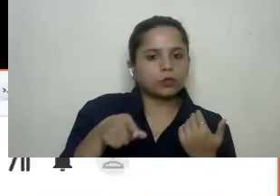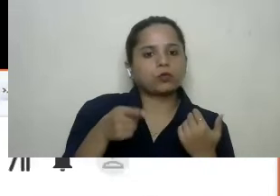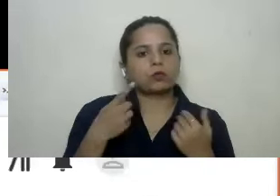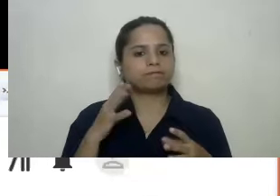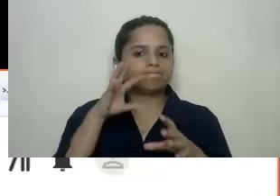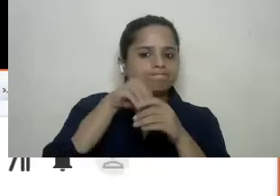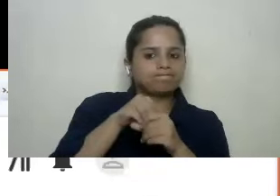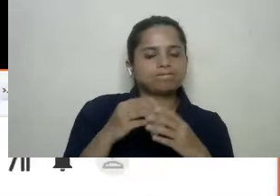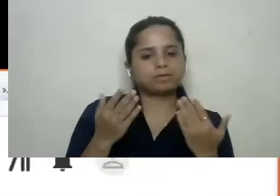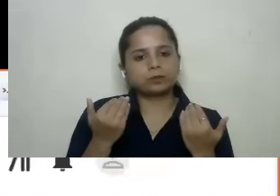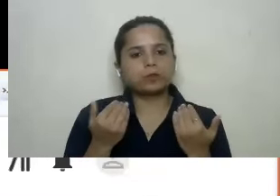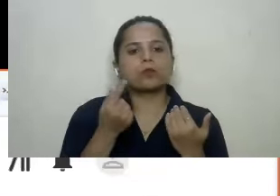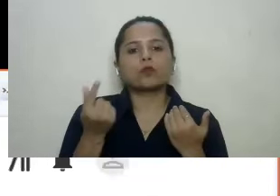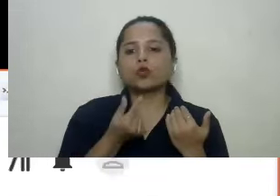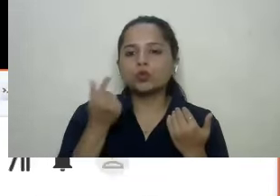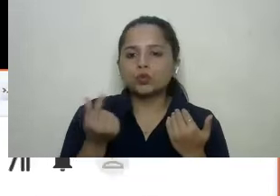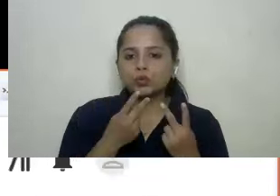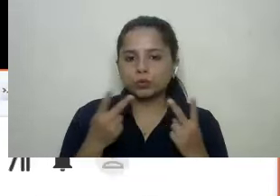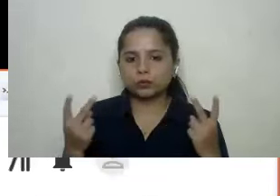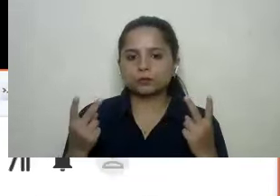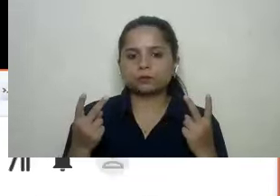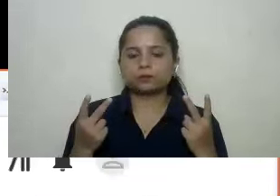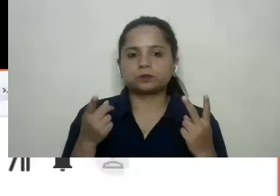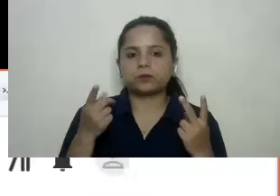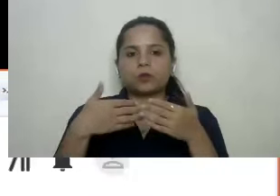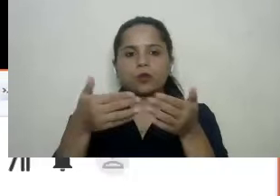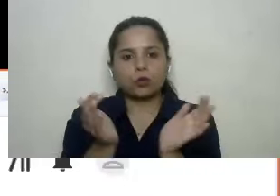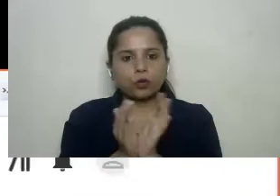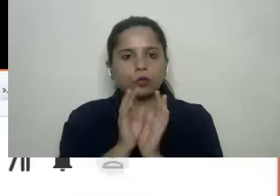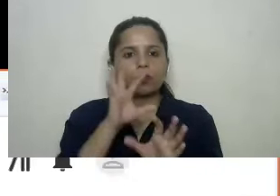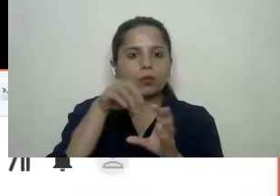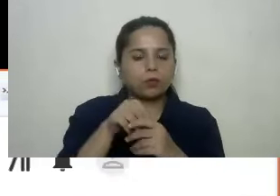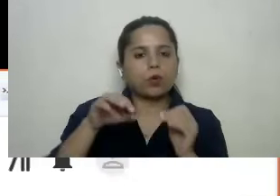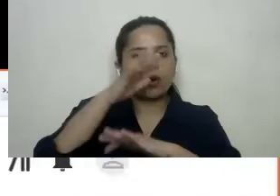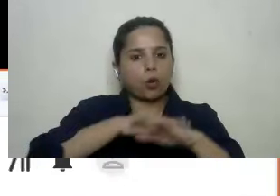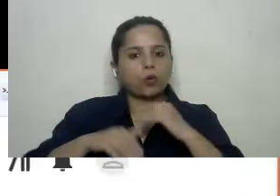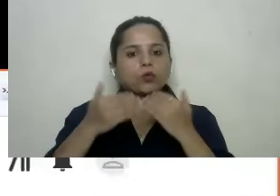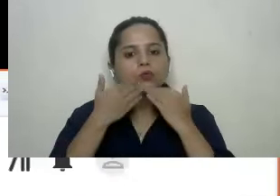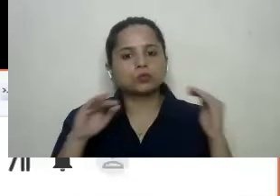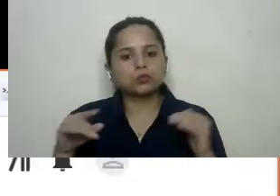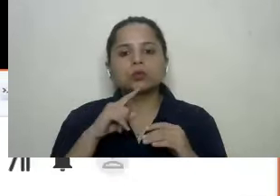by using the community engagement by organizing student talks or